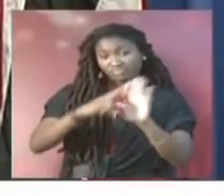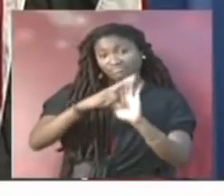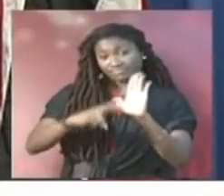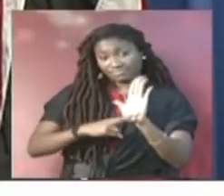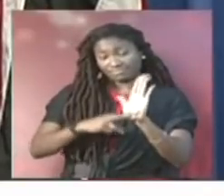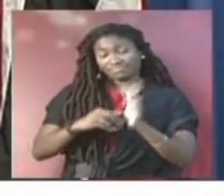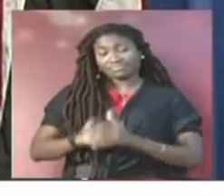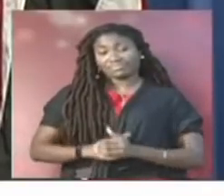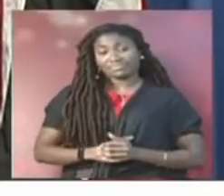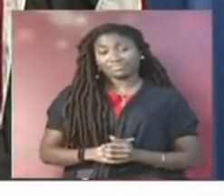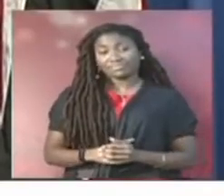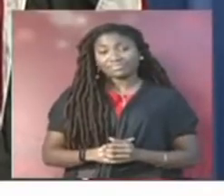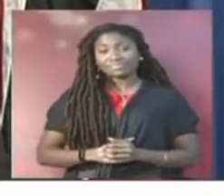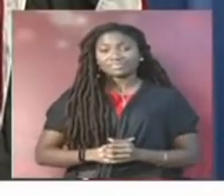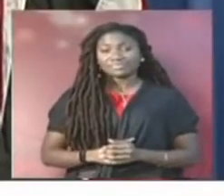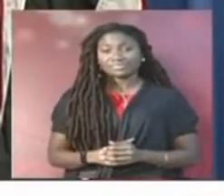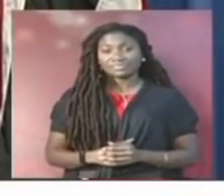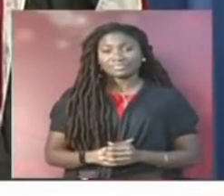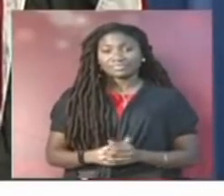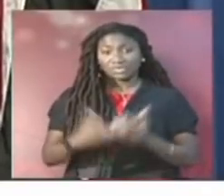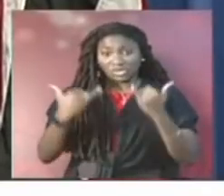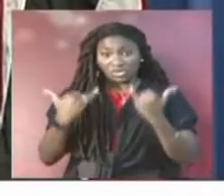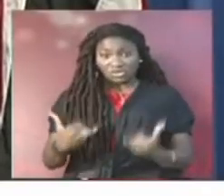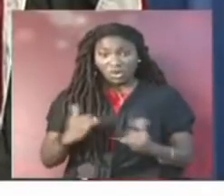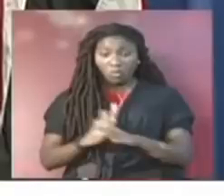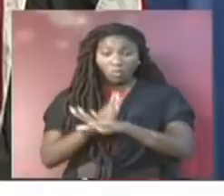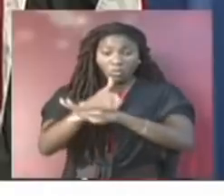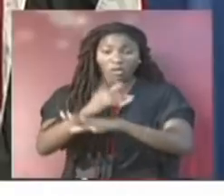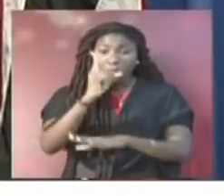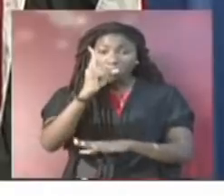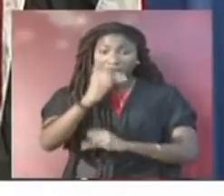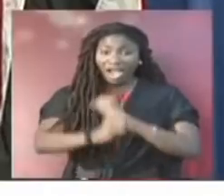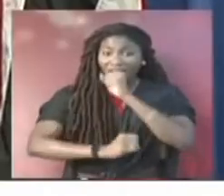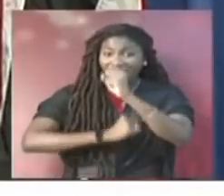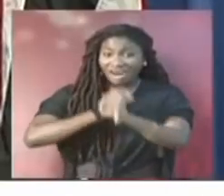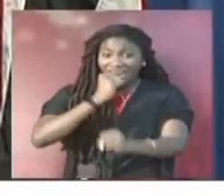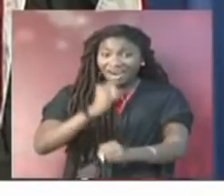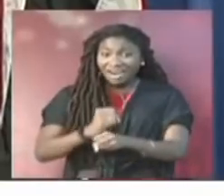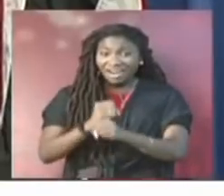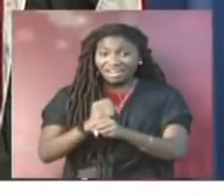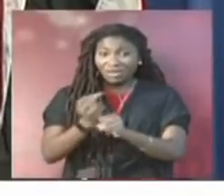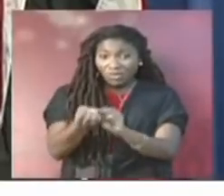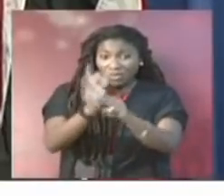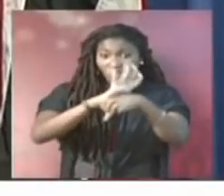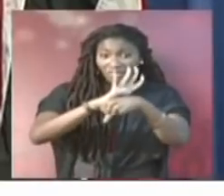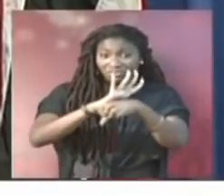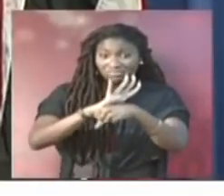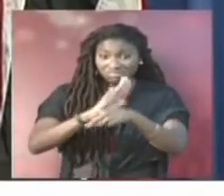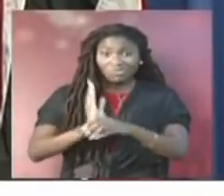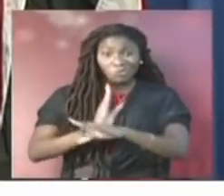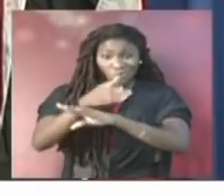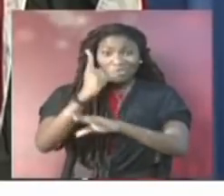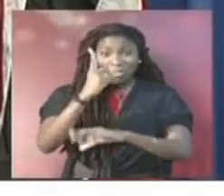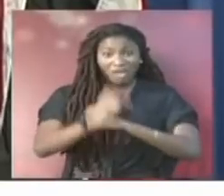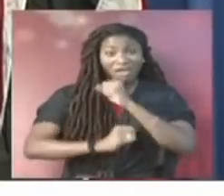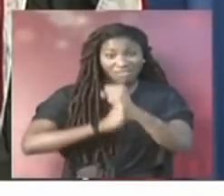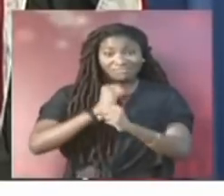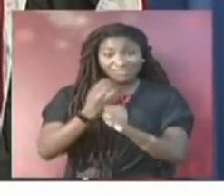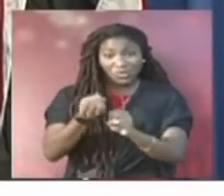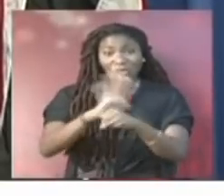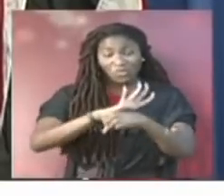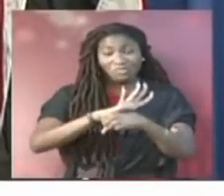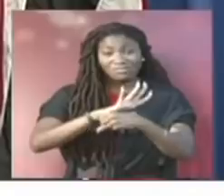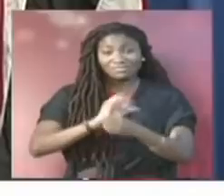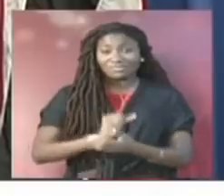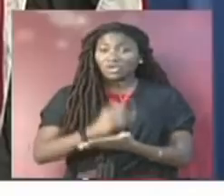so, but this is a year and almost a year and a half we have been on this journey. And some